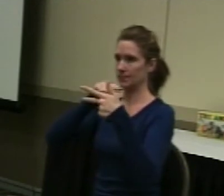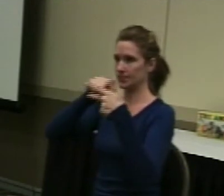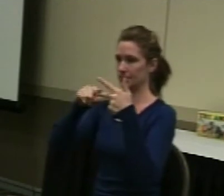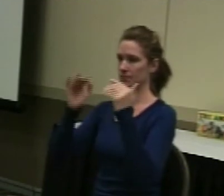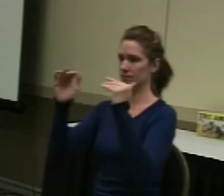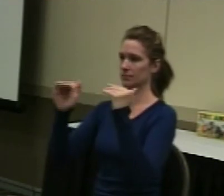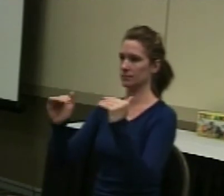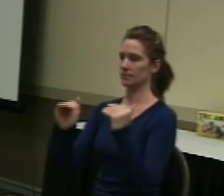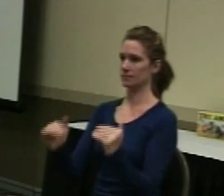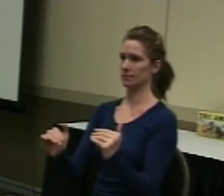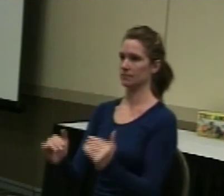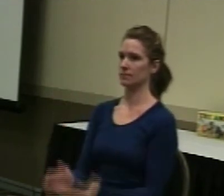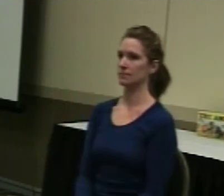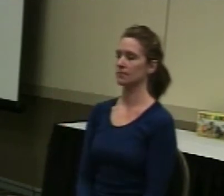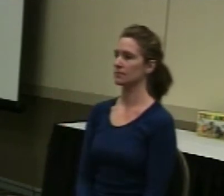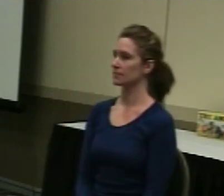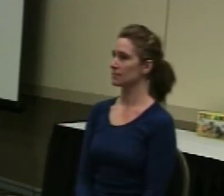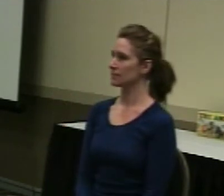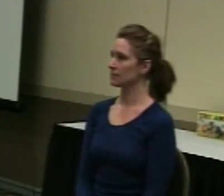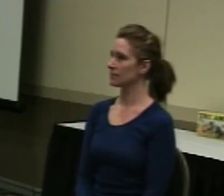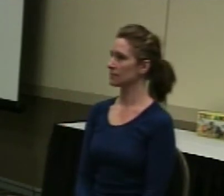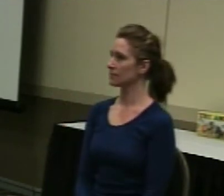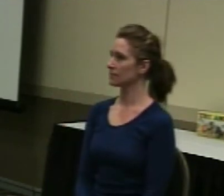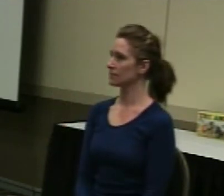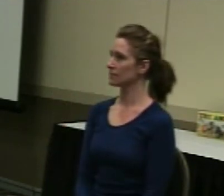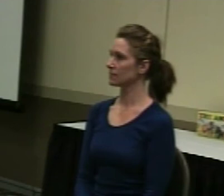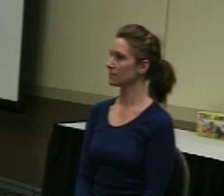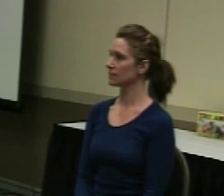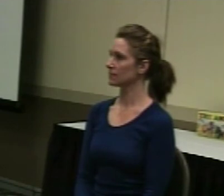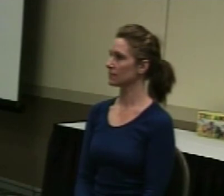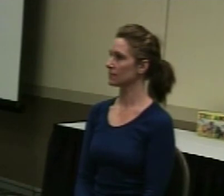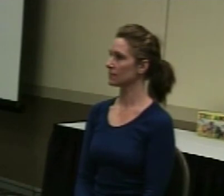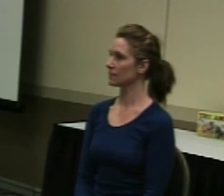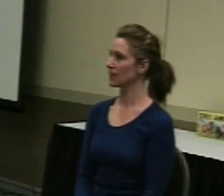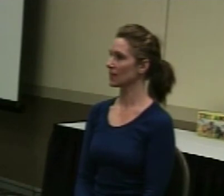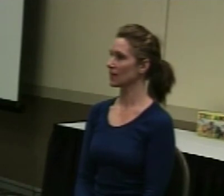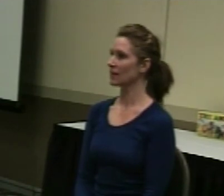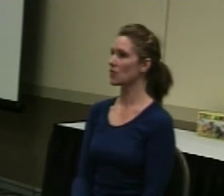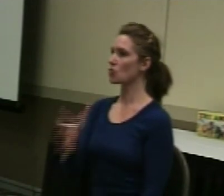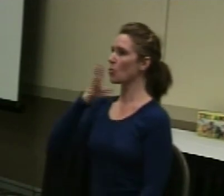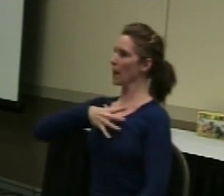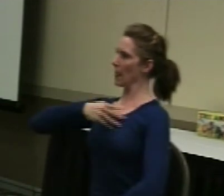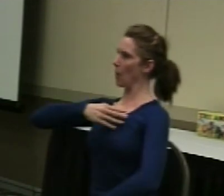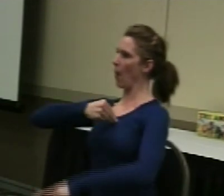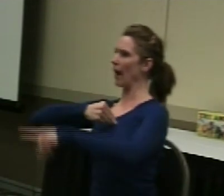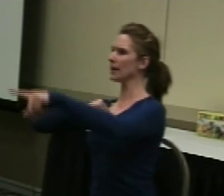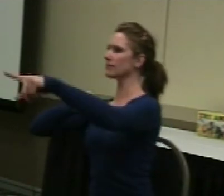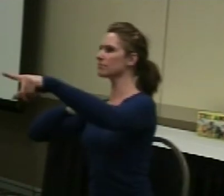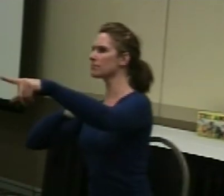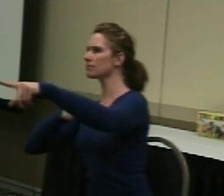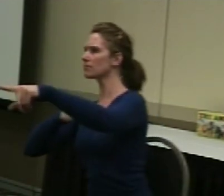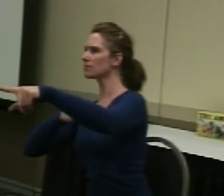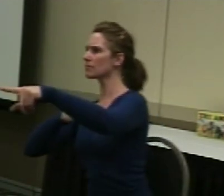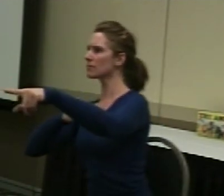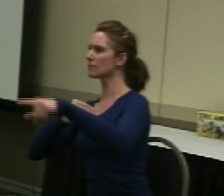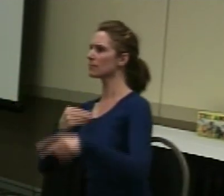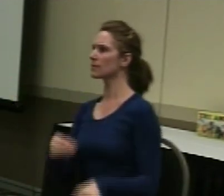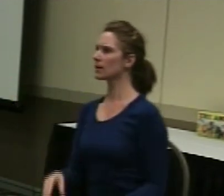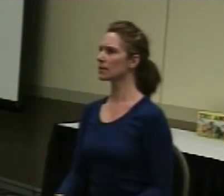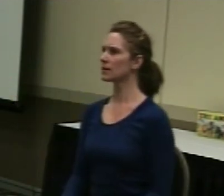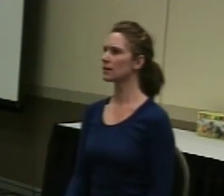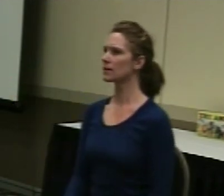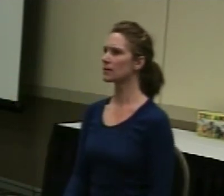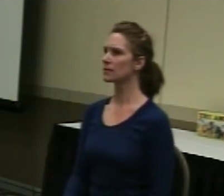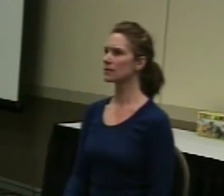where are you? Where are you? Yeah, woman in the white clothes right back there. And then what about